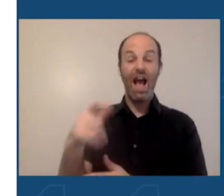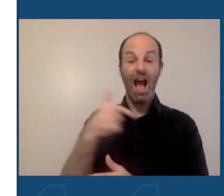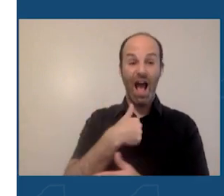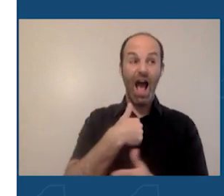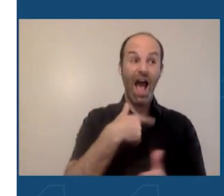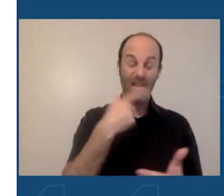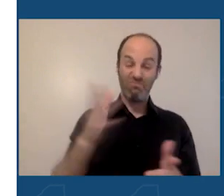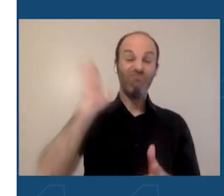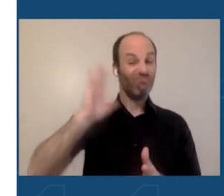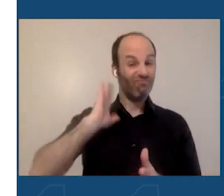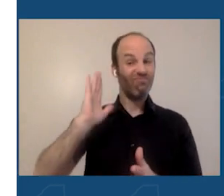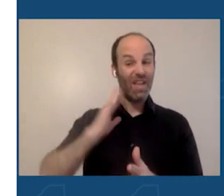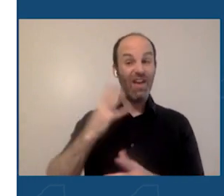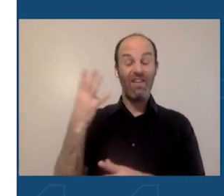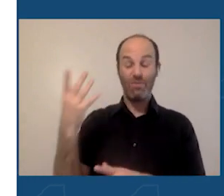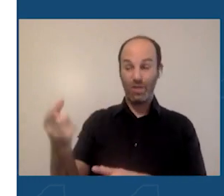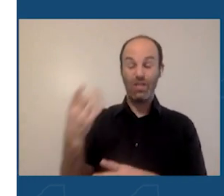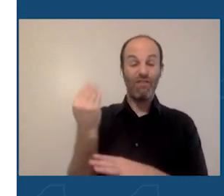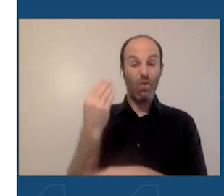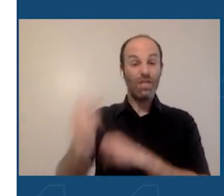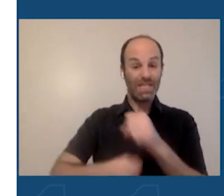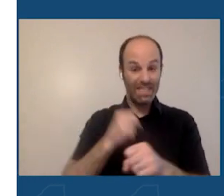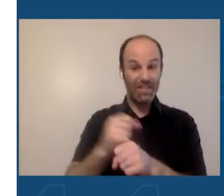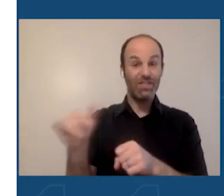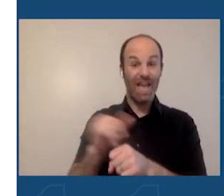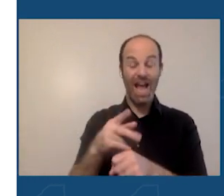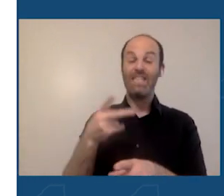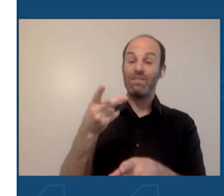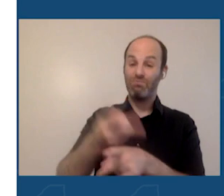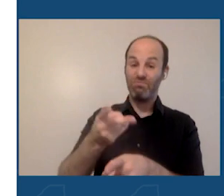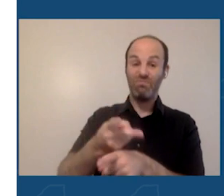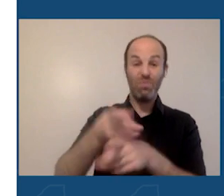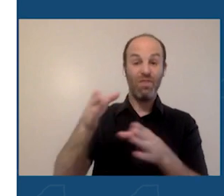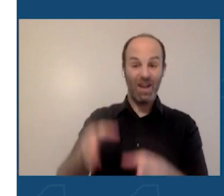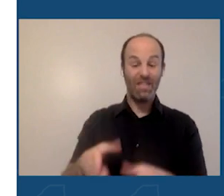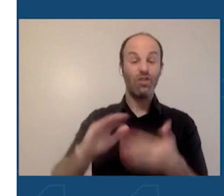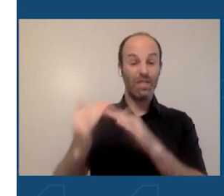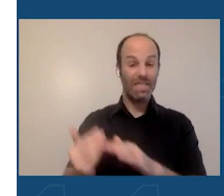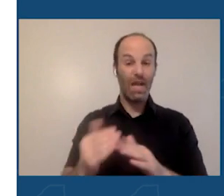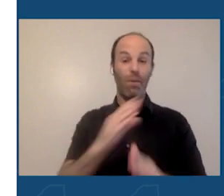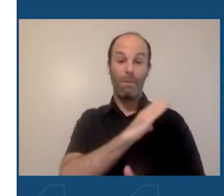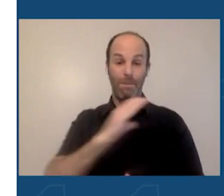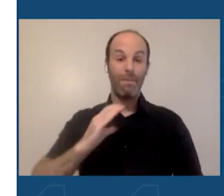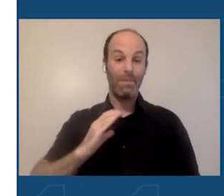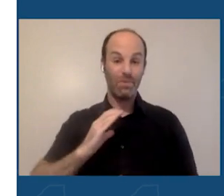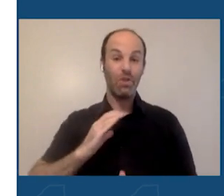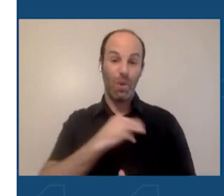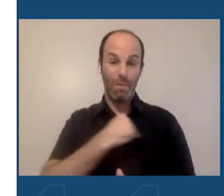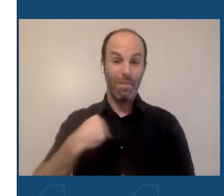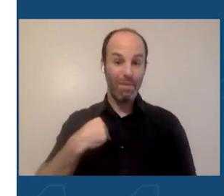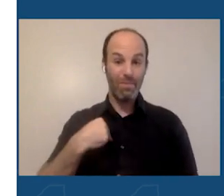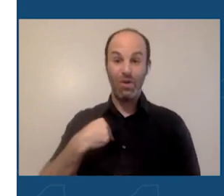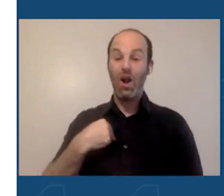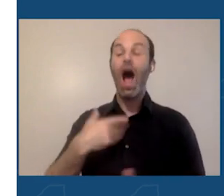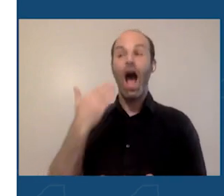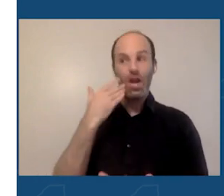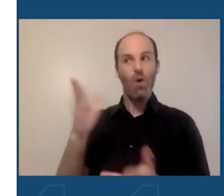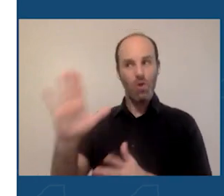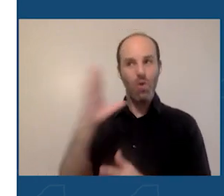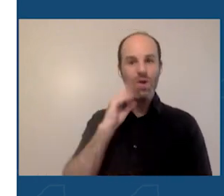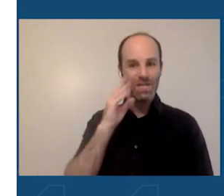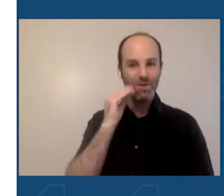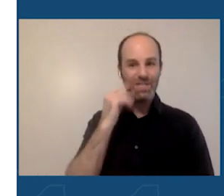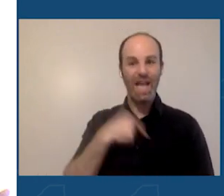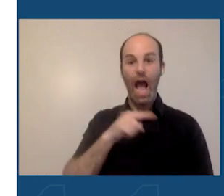member, so I know what you go through. I've lived in your shoes, and you can't even go to the grocery store because someone says, oh, your